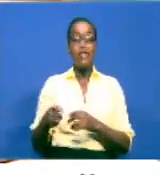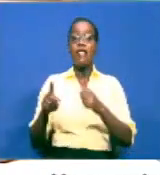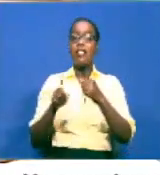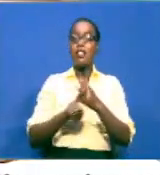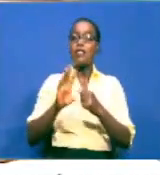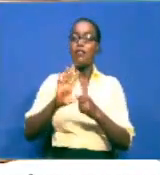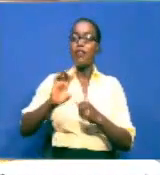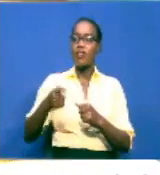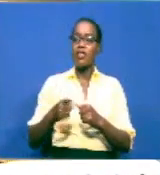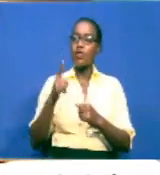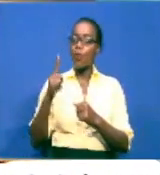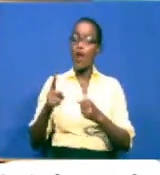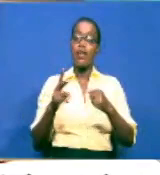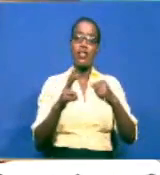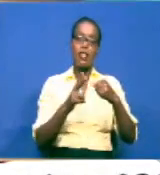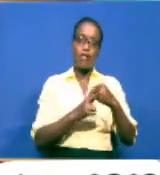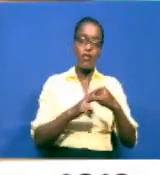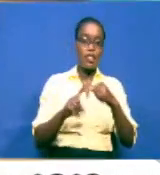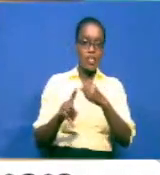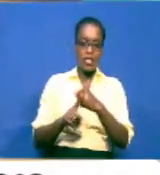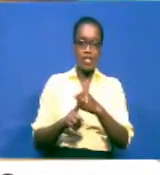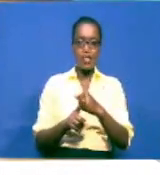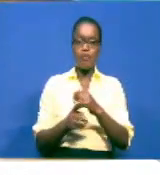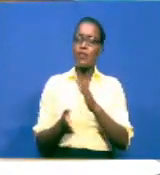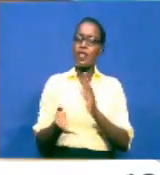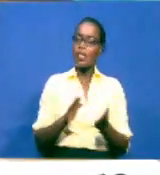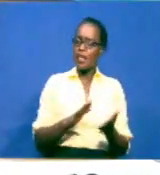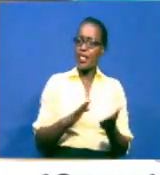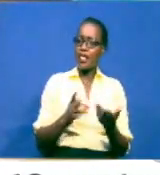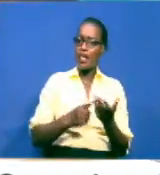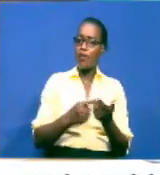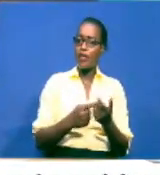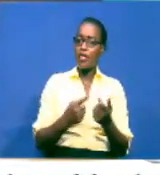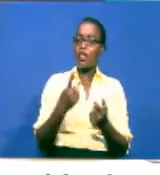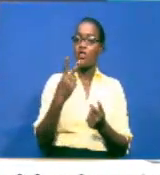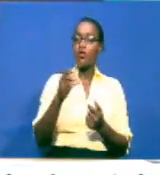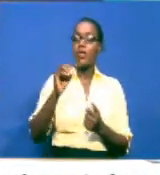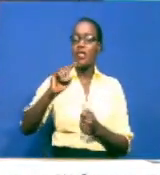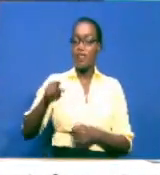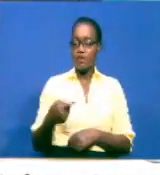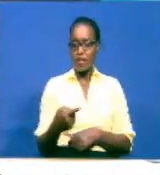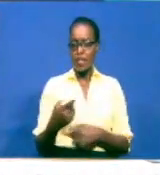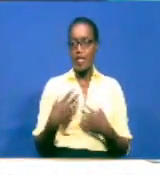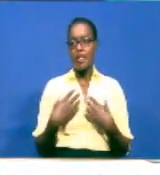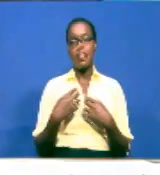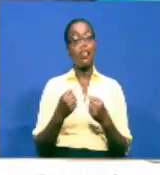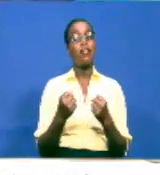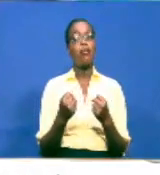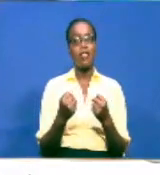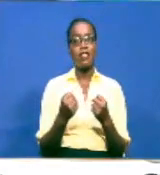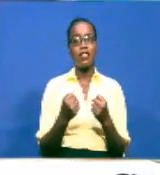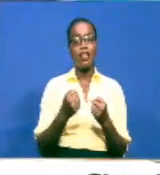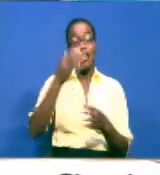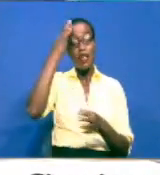3,065,176 and counting. Deaths reported over 200,000, and recoveries, as I say, keep the